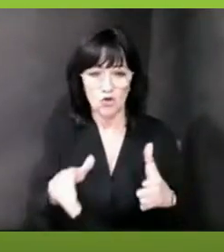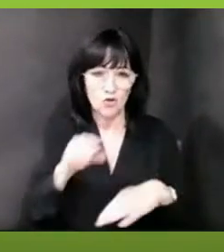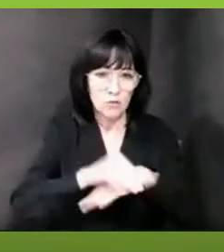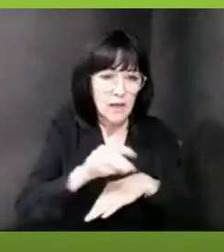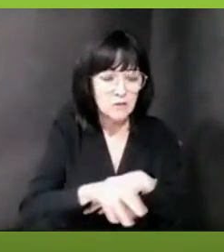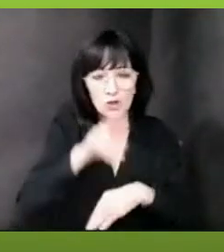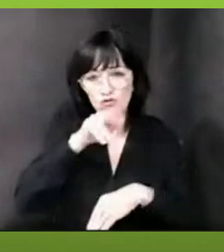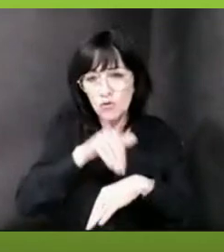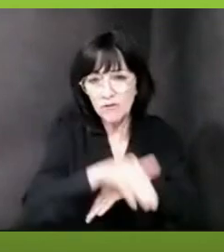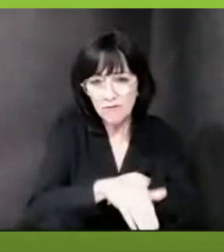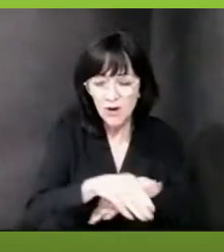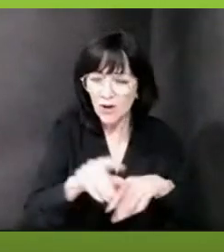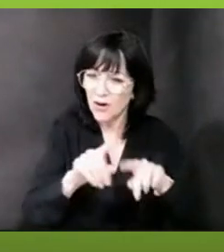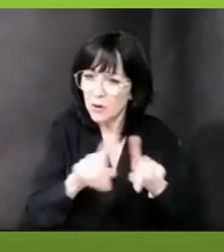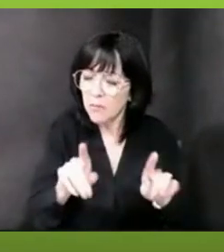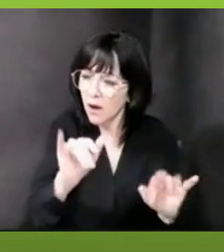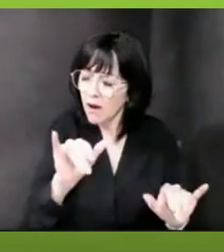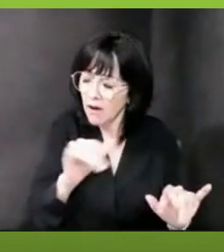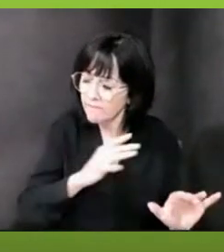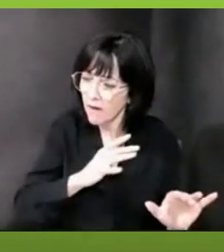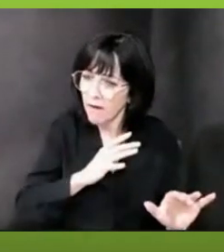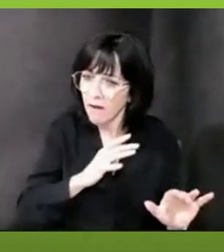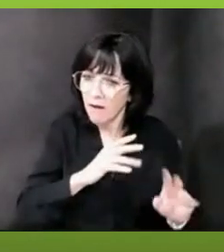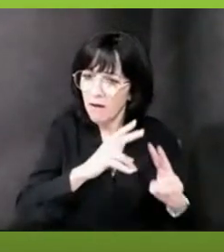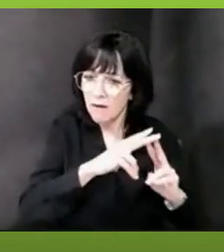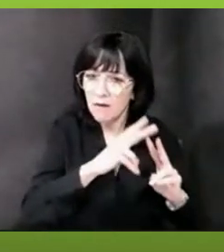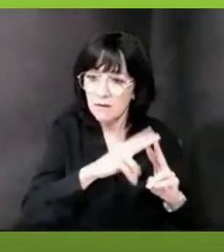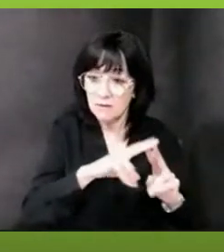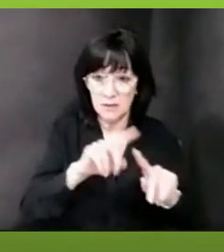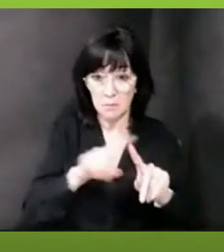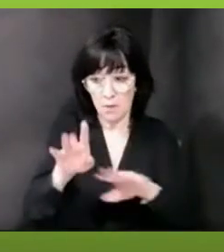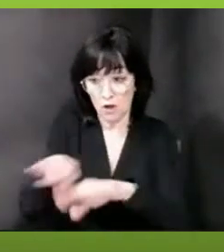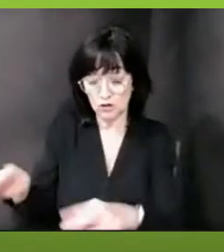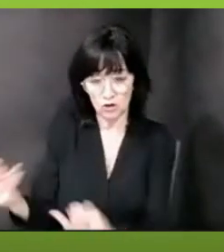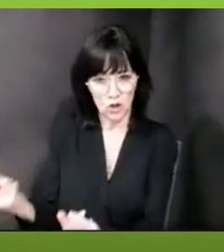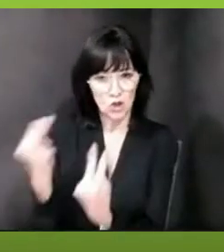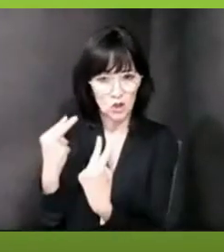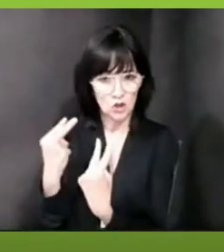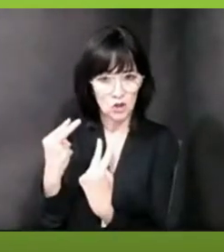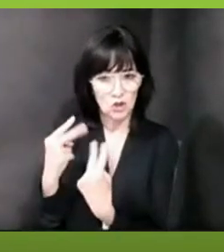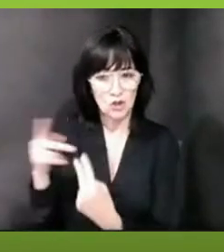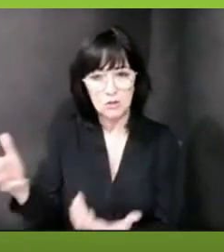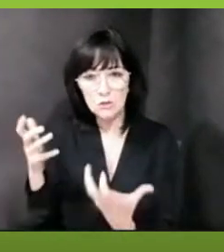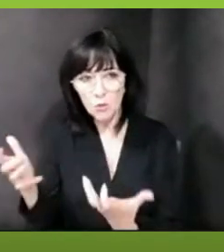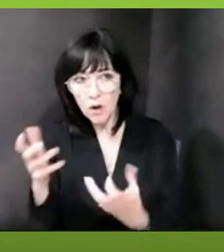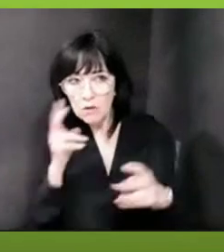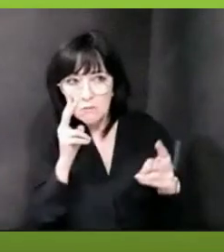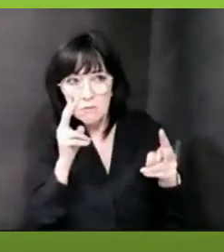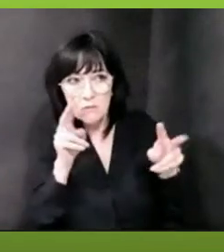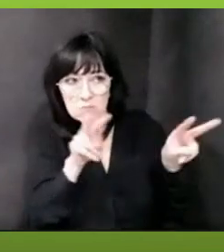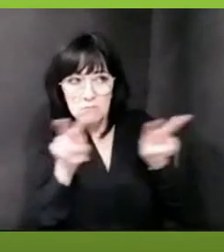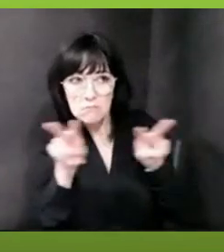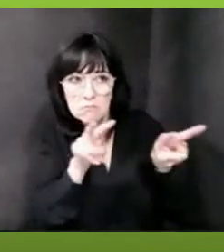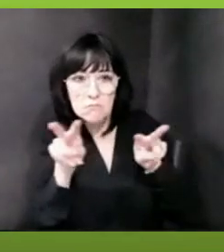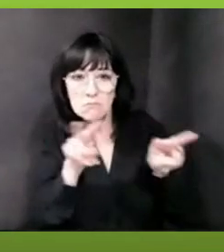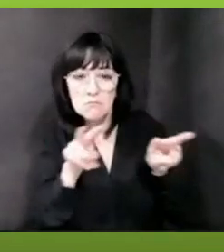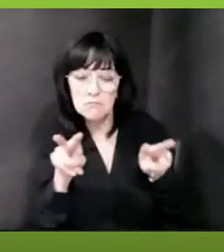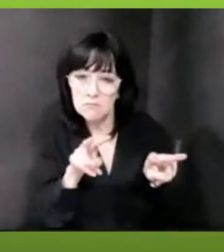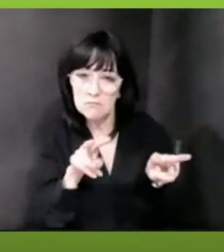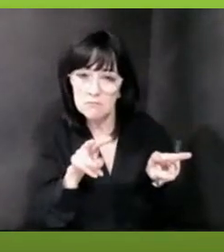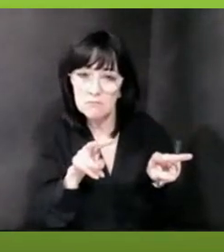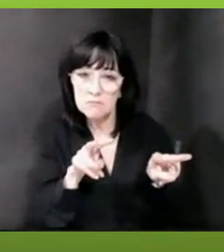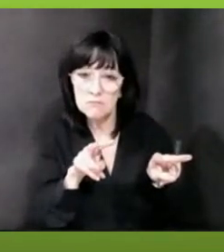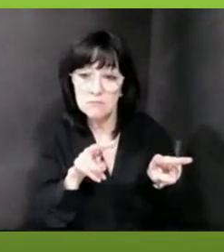we forget about the little things where, the kids look up to us. They want to see how we interact with each other. So when things